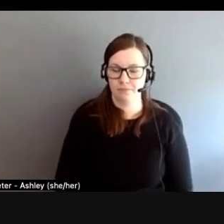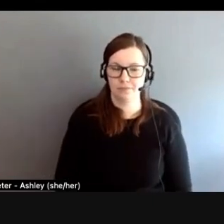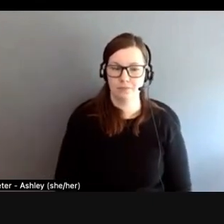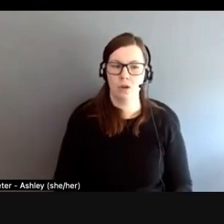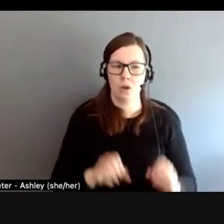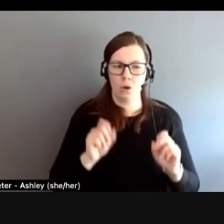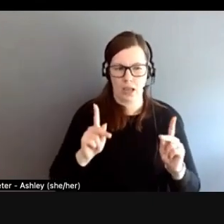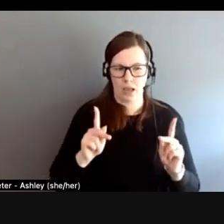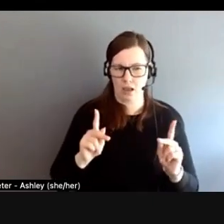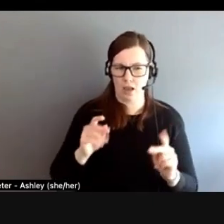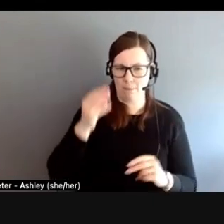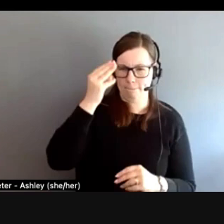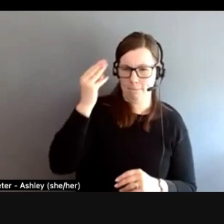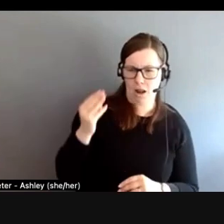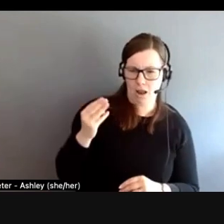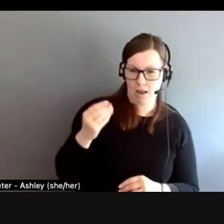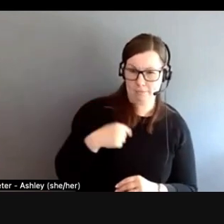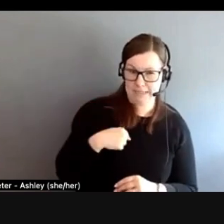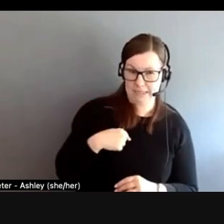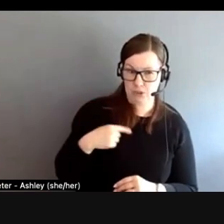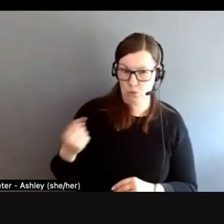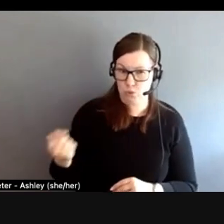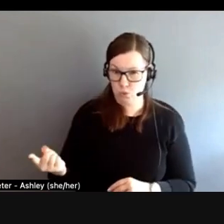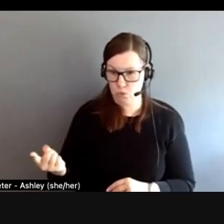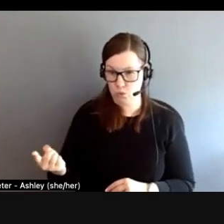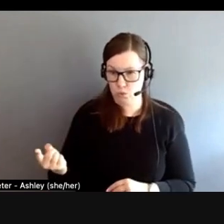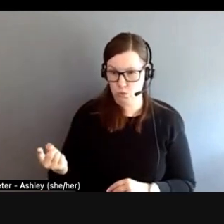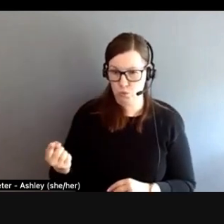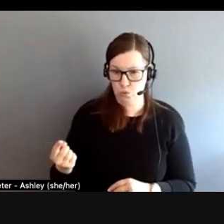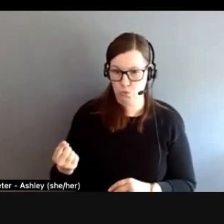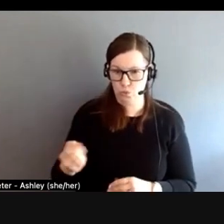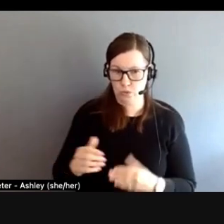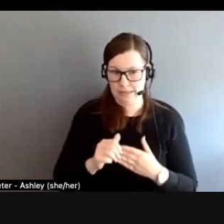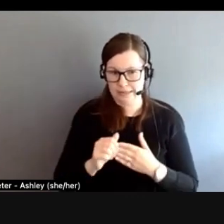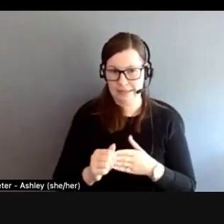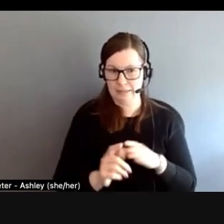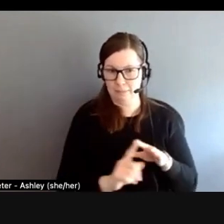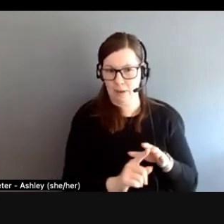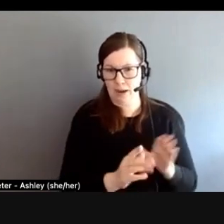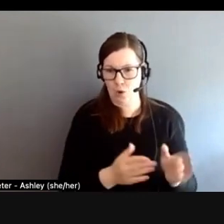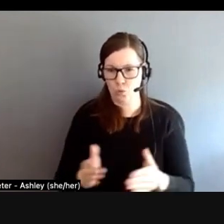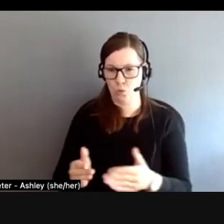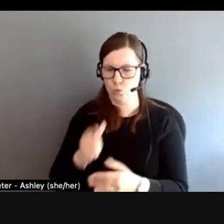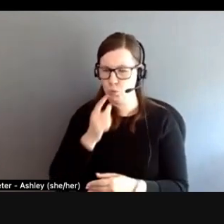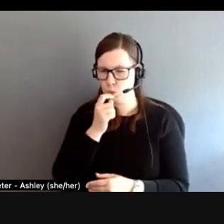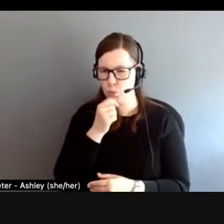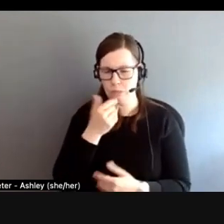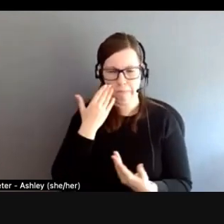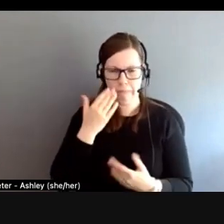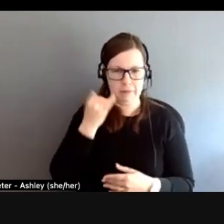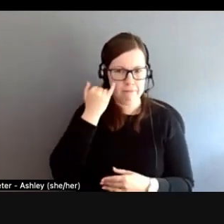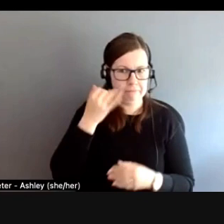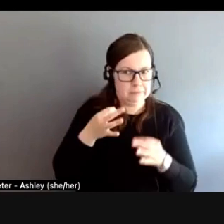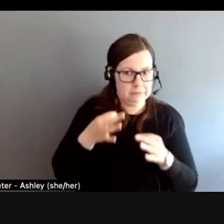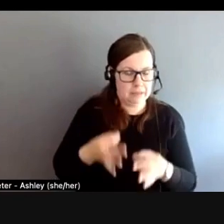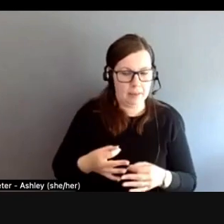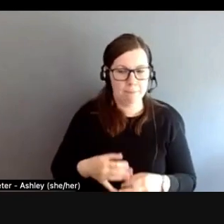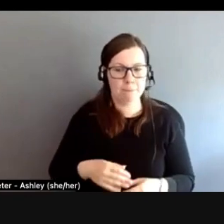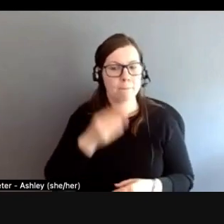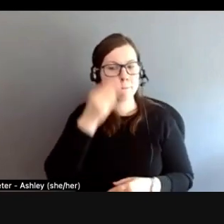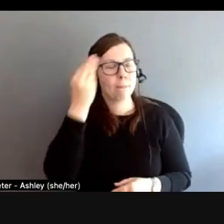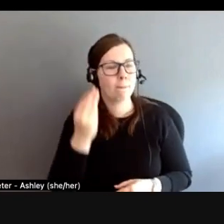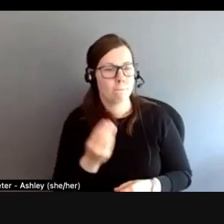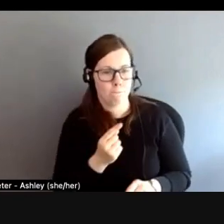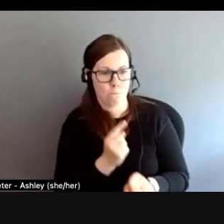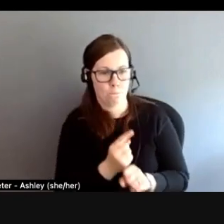me or you who did the breakout rooms. So there's about 40 people now. Yes, and I think a few will be leaving. So before